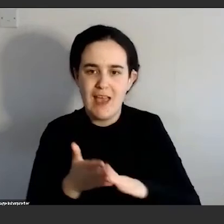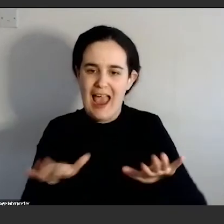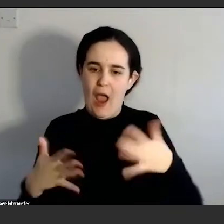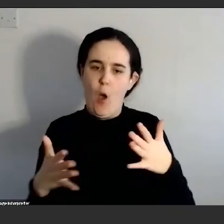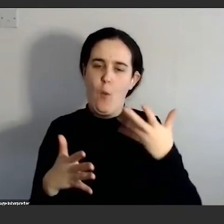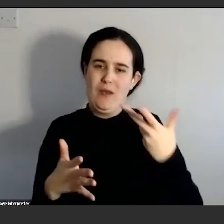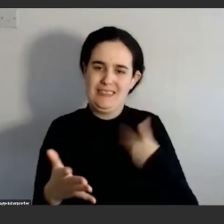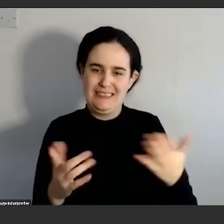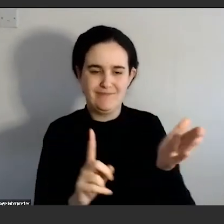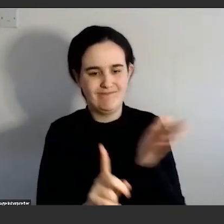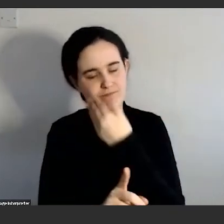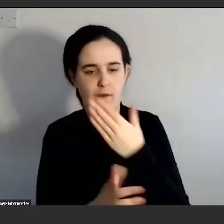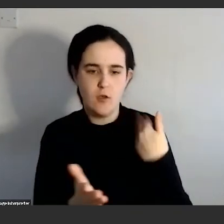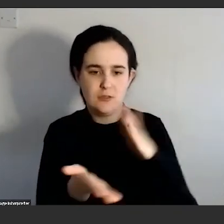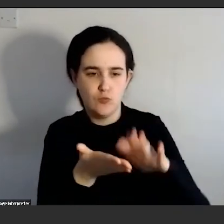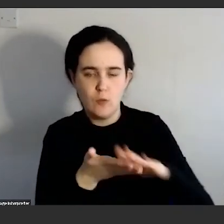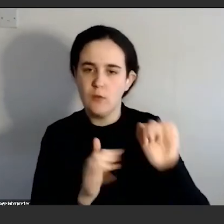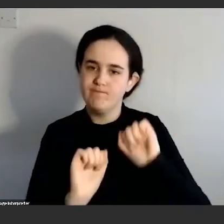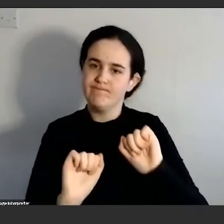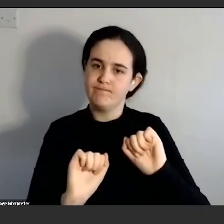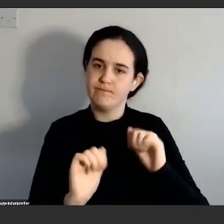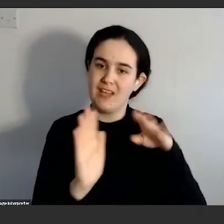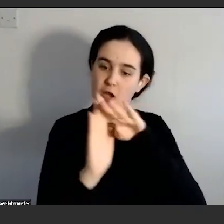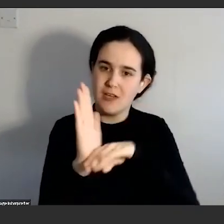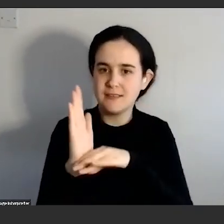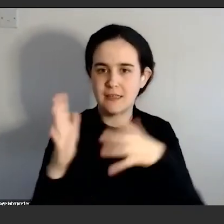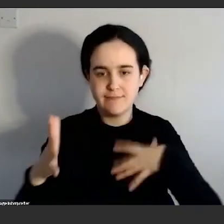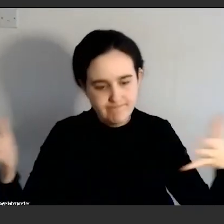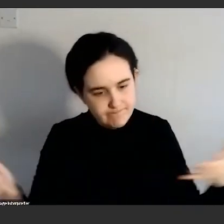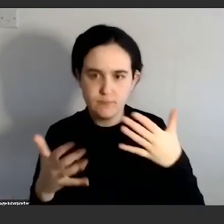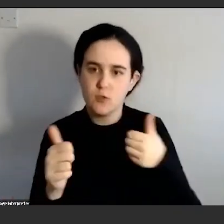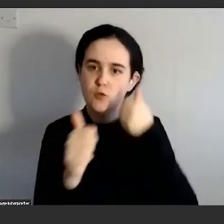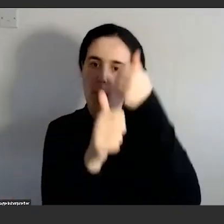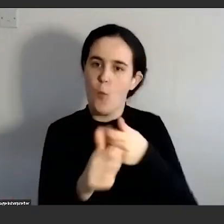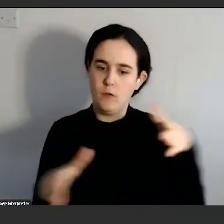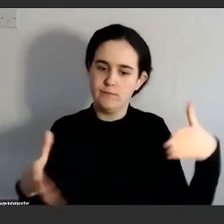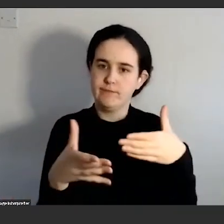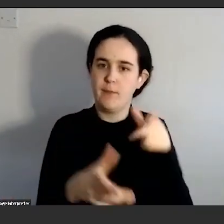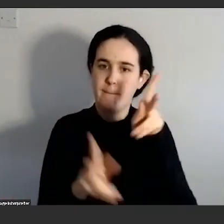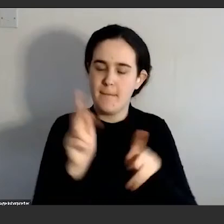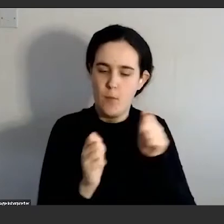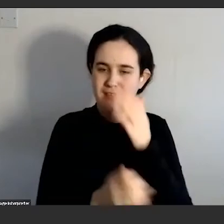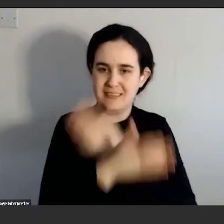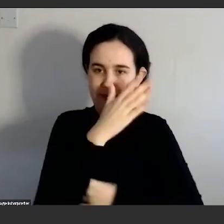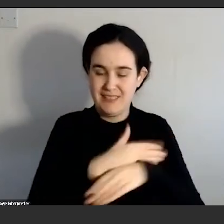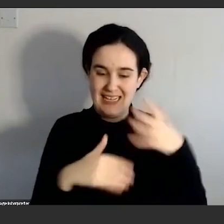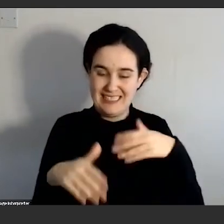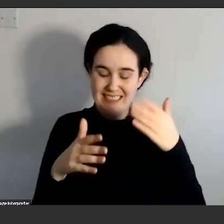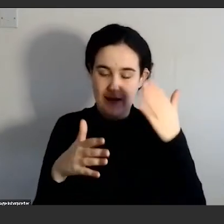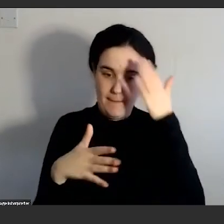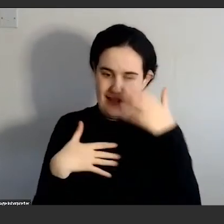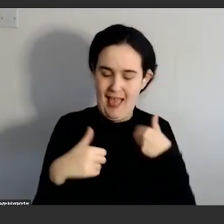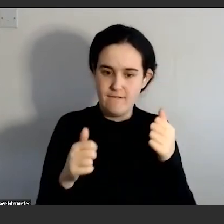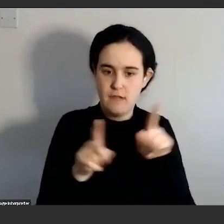have been rolled out. One of the things I'll say to you is, if you are able to access these interventions, well, good for you. But if you